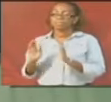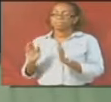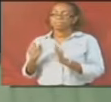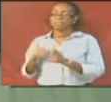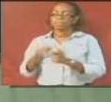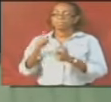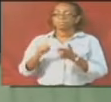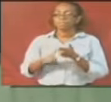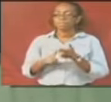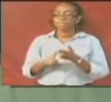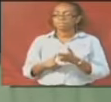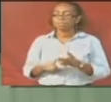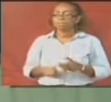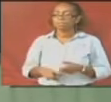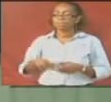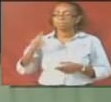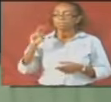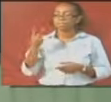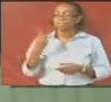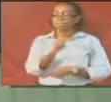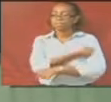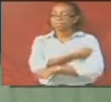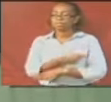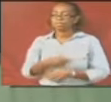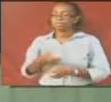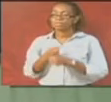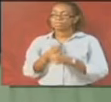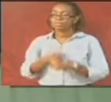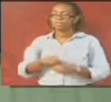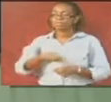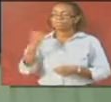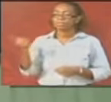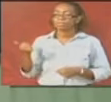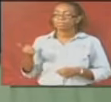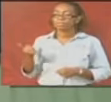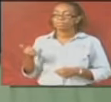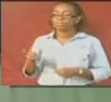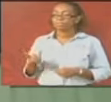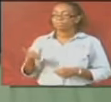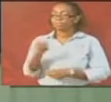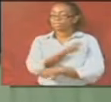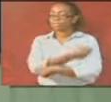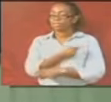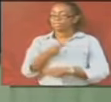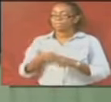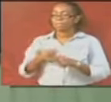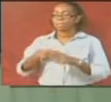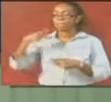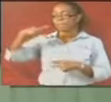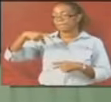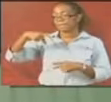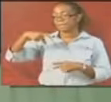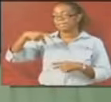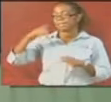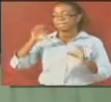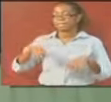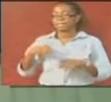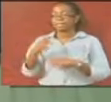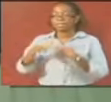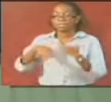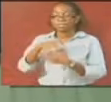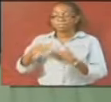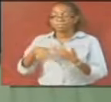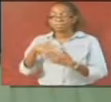dose, and then getting something of a different nature like the Pfizer, which is mRNA, as a second dose. And my second question